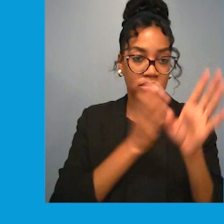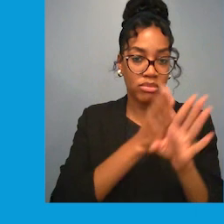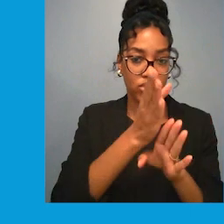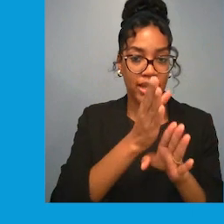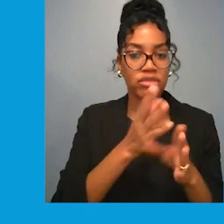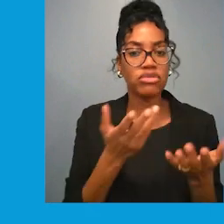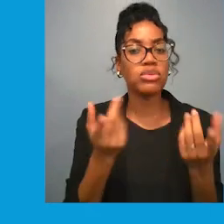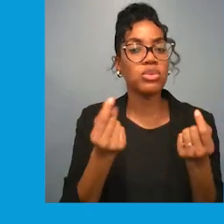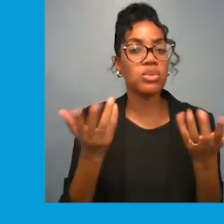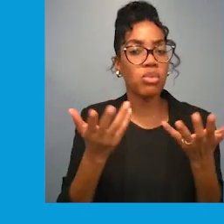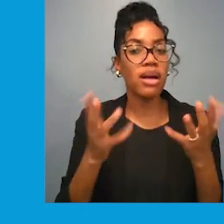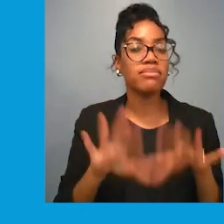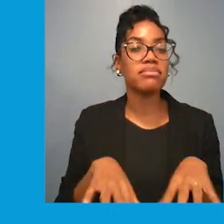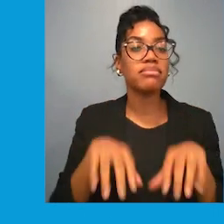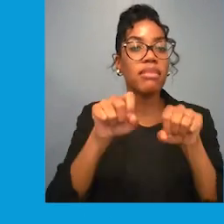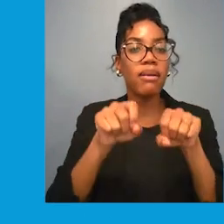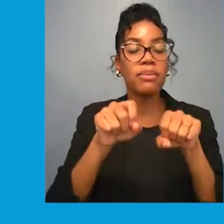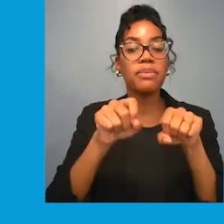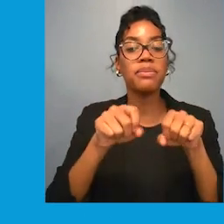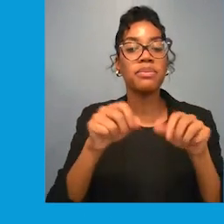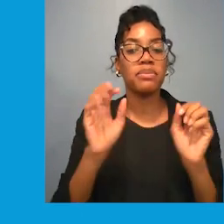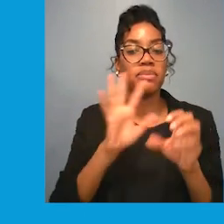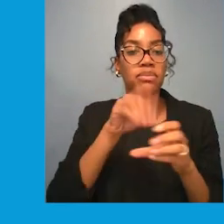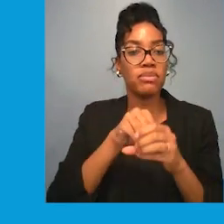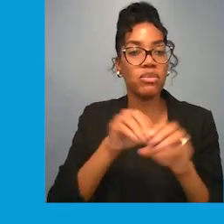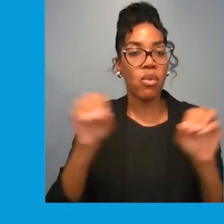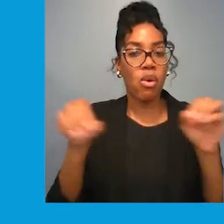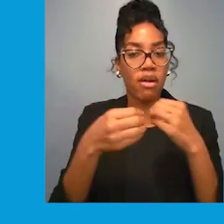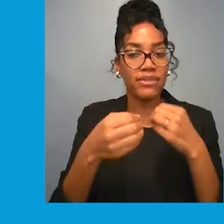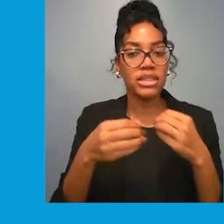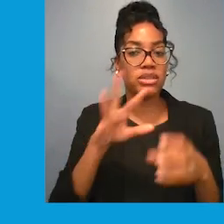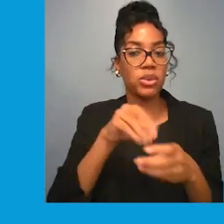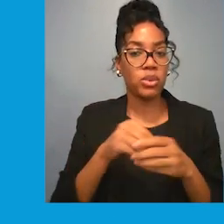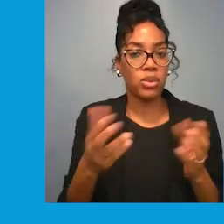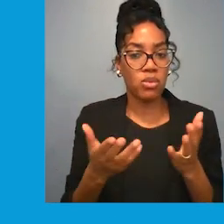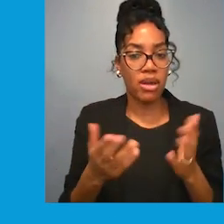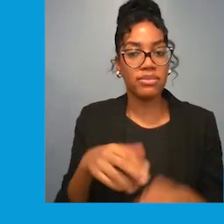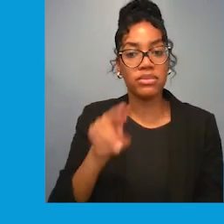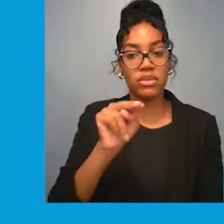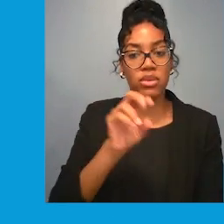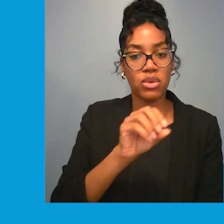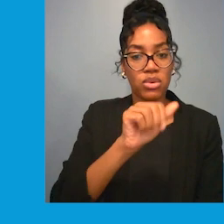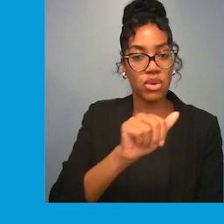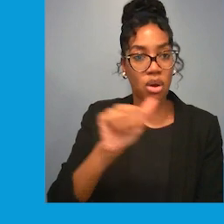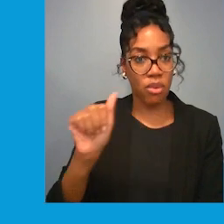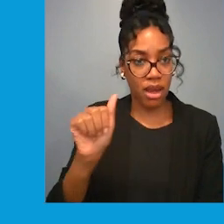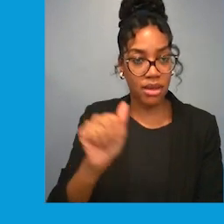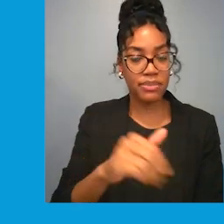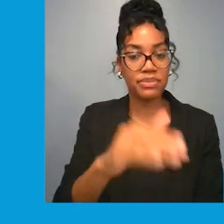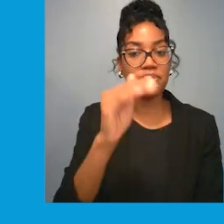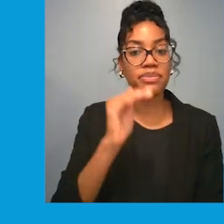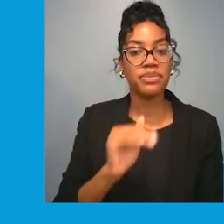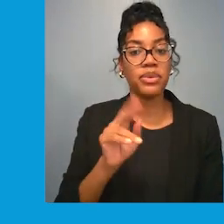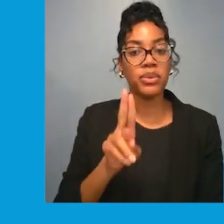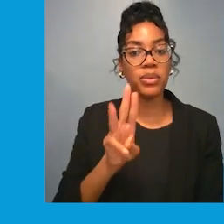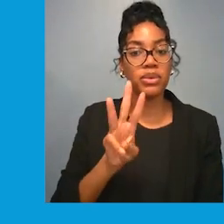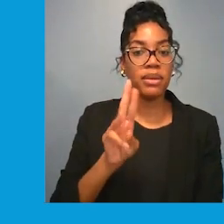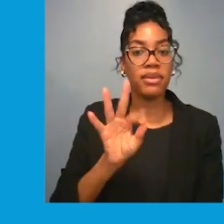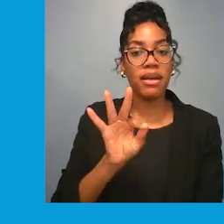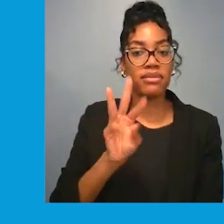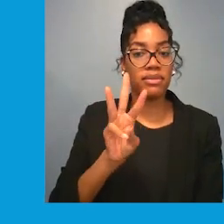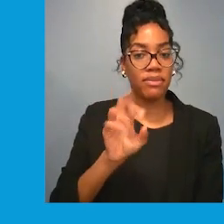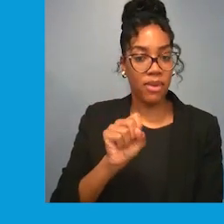are agencies such as NOAA, or the National Oceanographic and Atmospheric Administration, the U.S. Fish and Wildlife Service, the